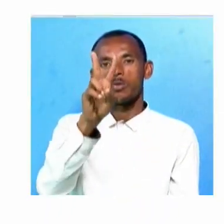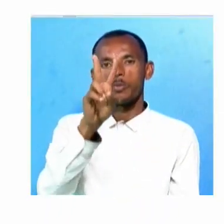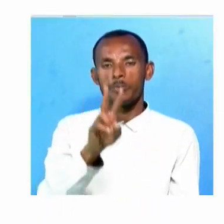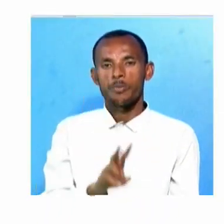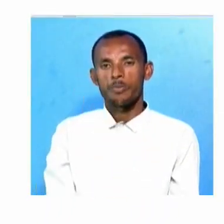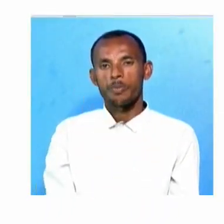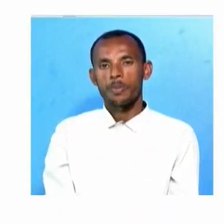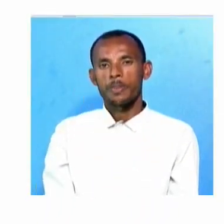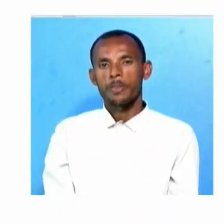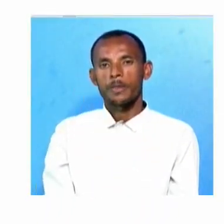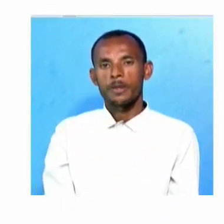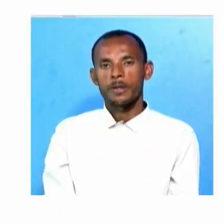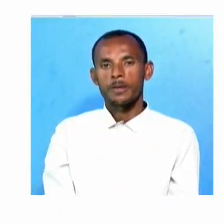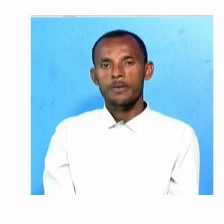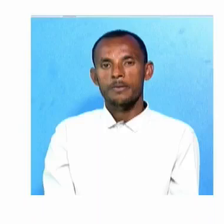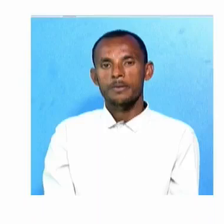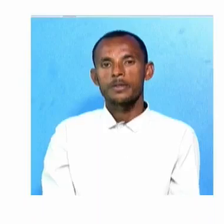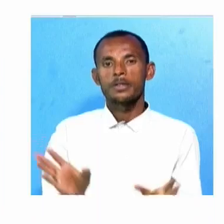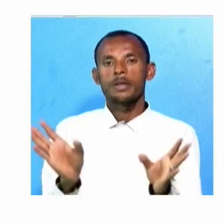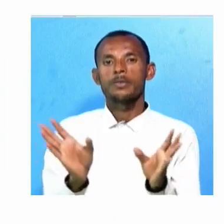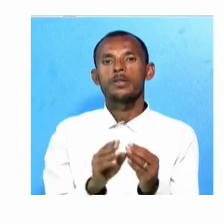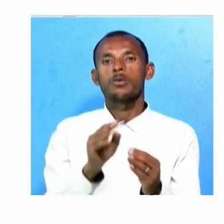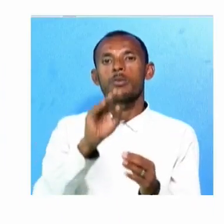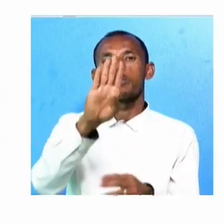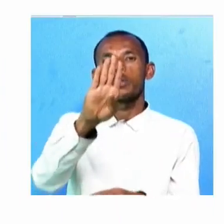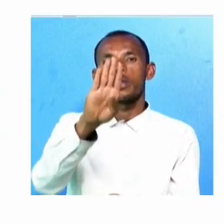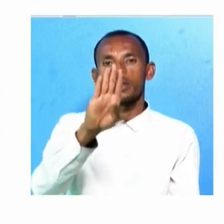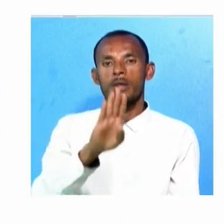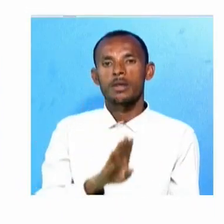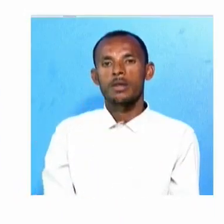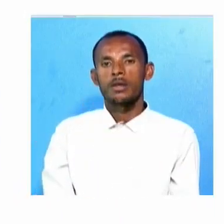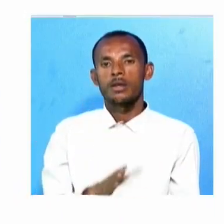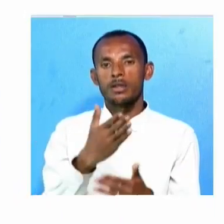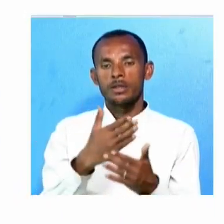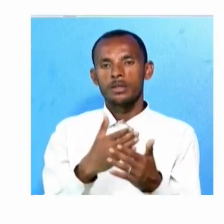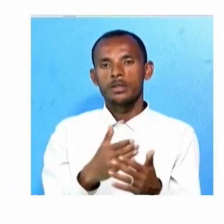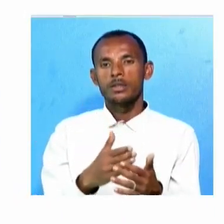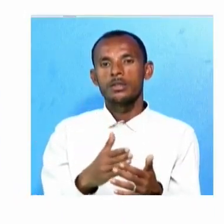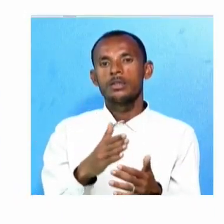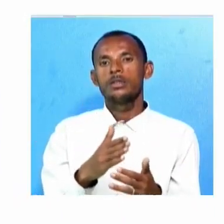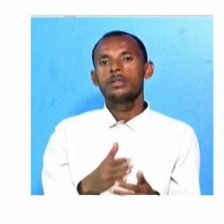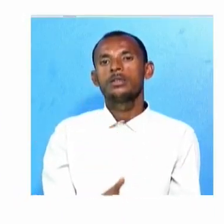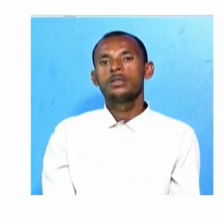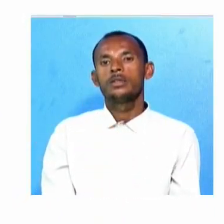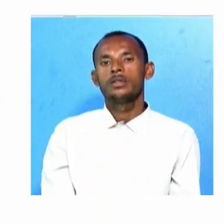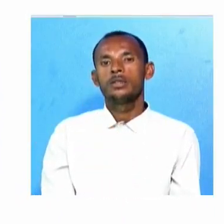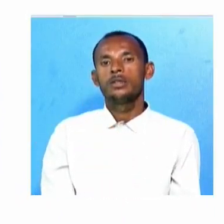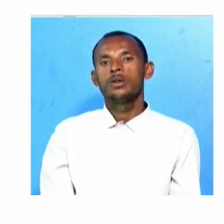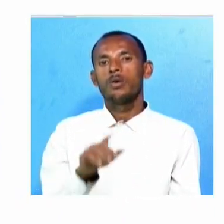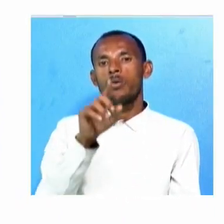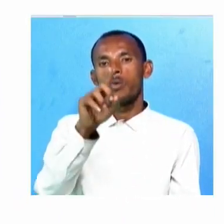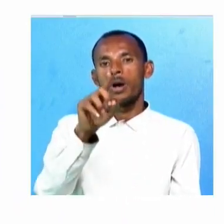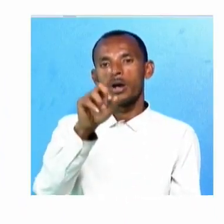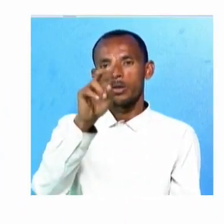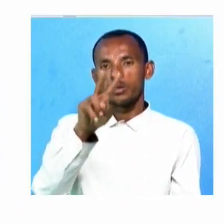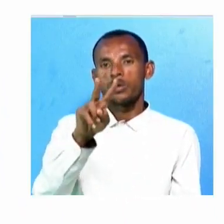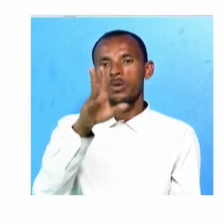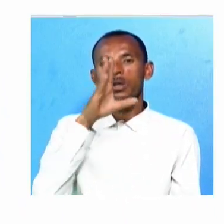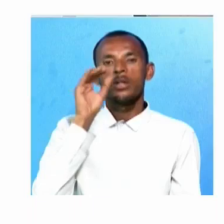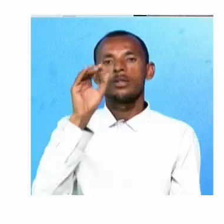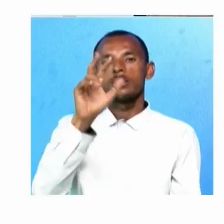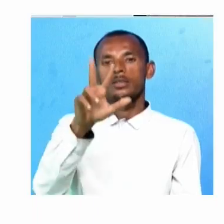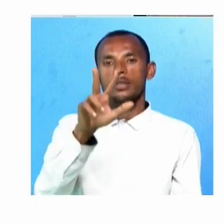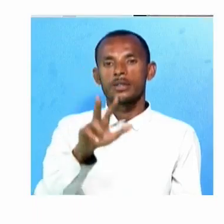and 2 of B. Set B contains the elements 1, 2, and